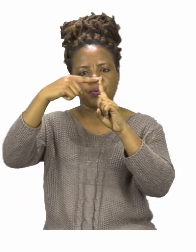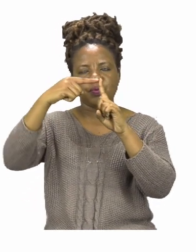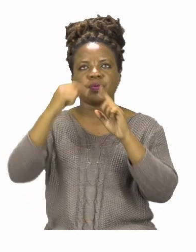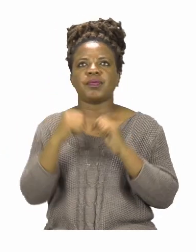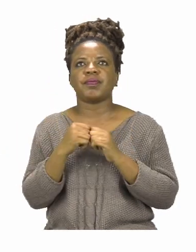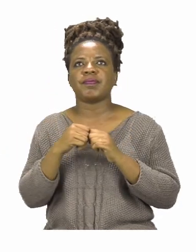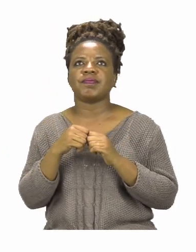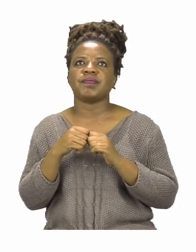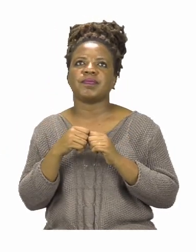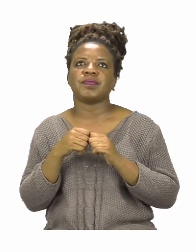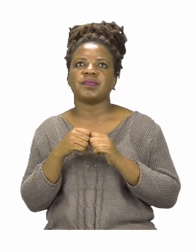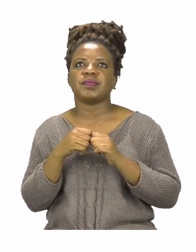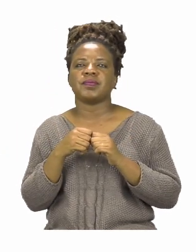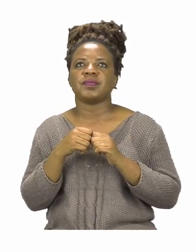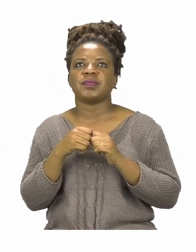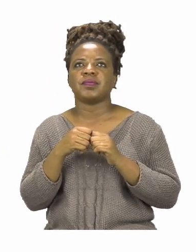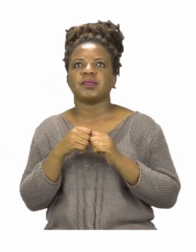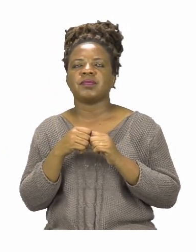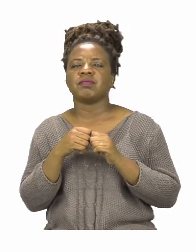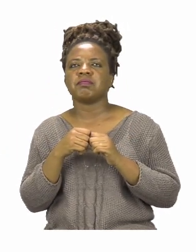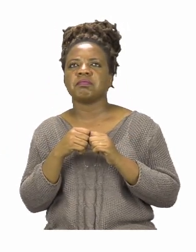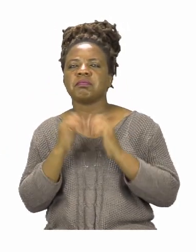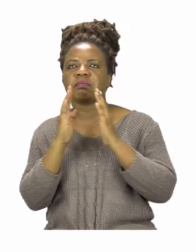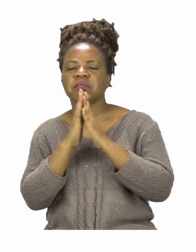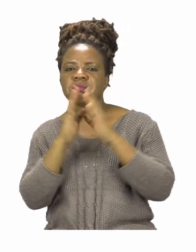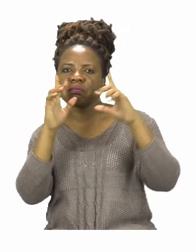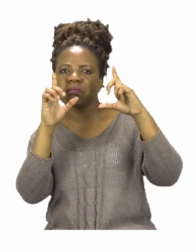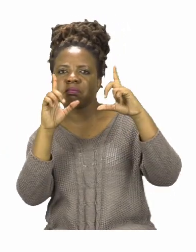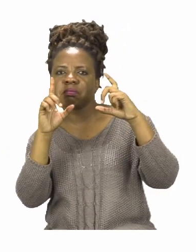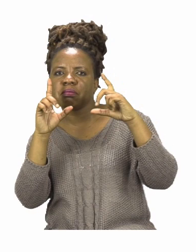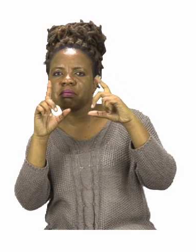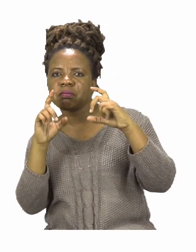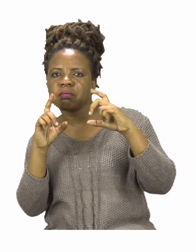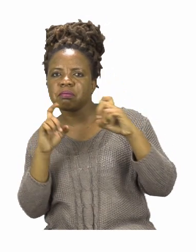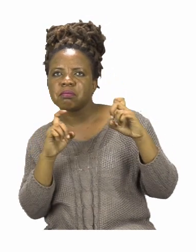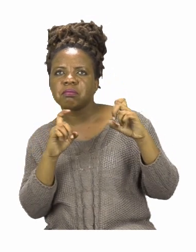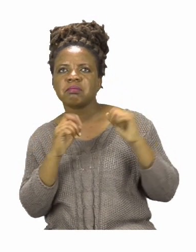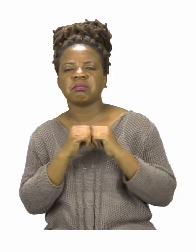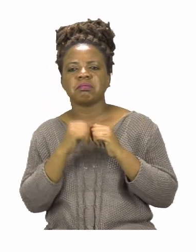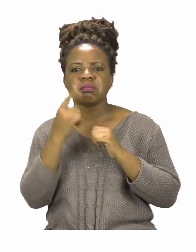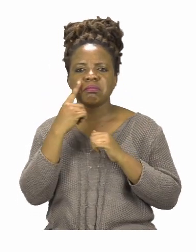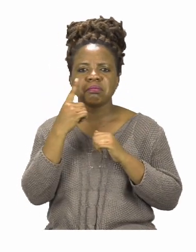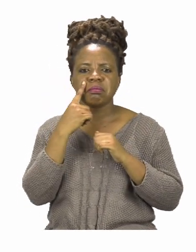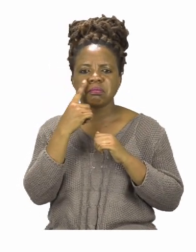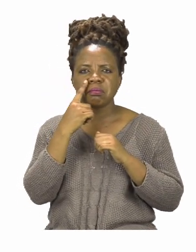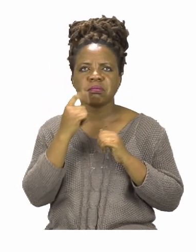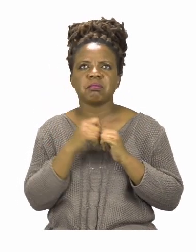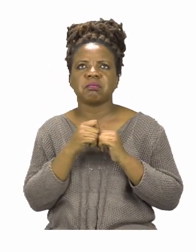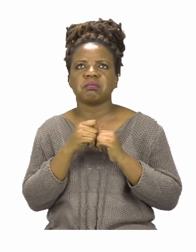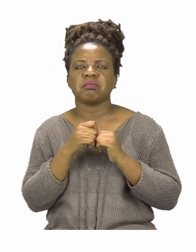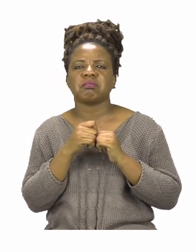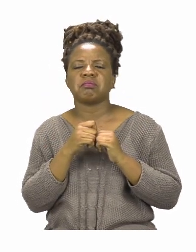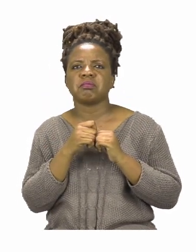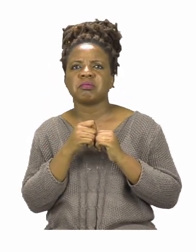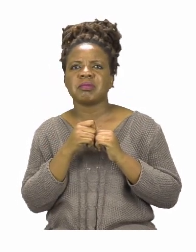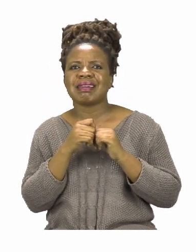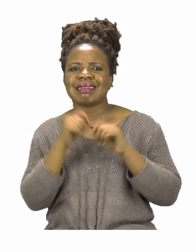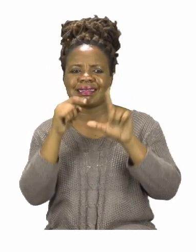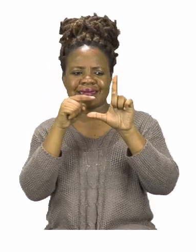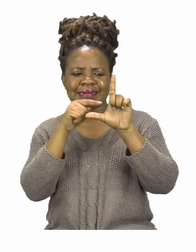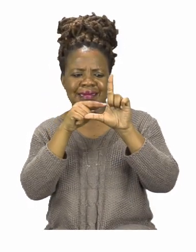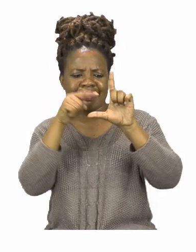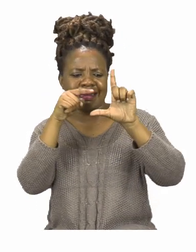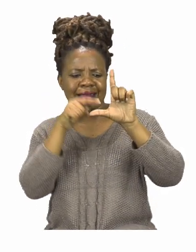All we want to do is to identify the different angles by putting an X, and then